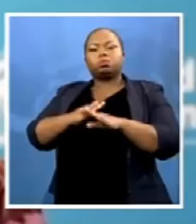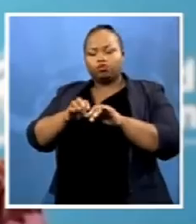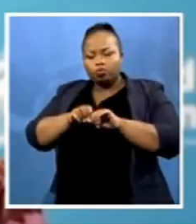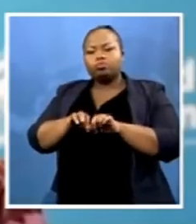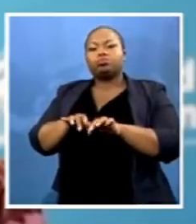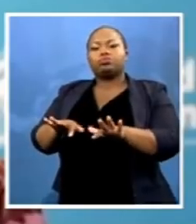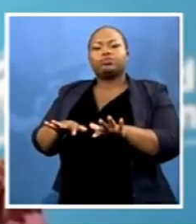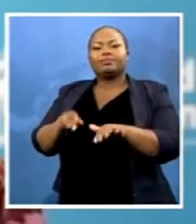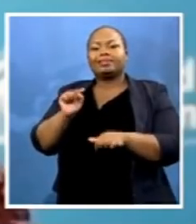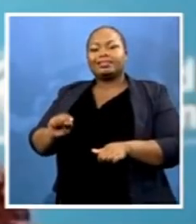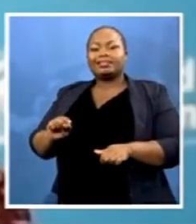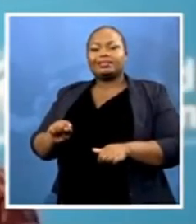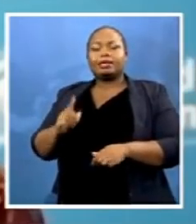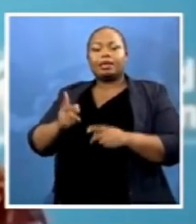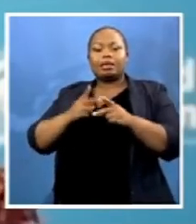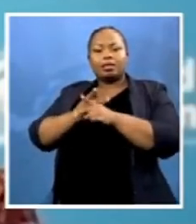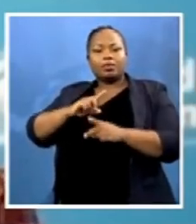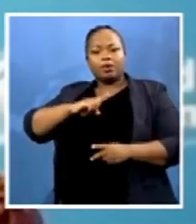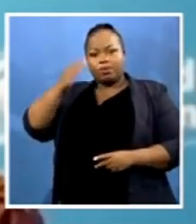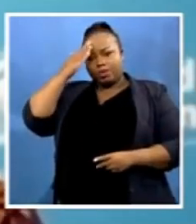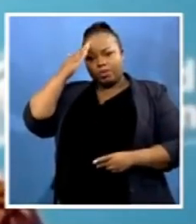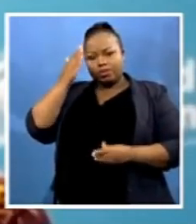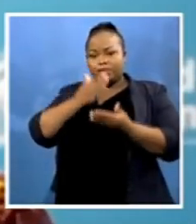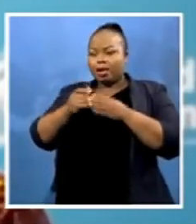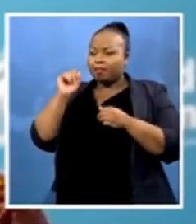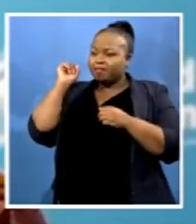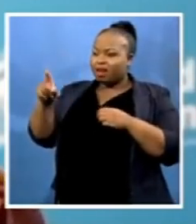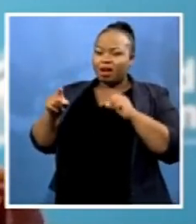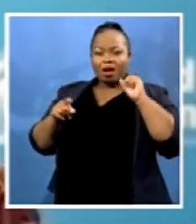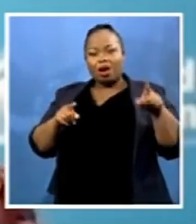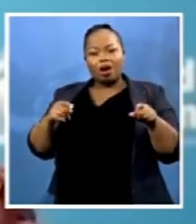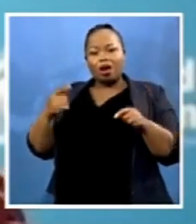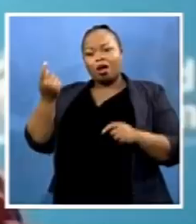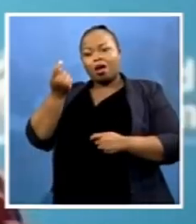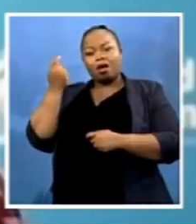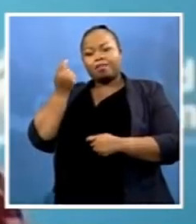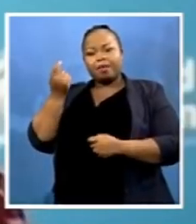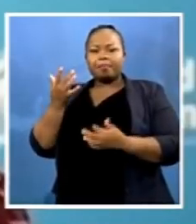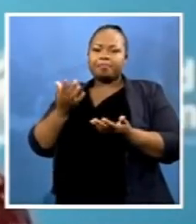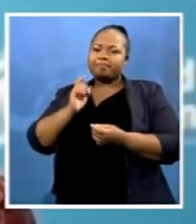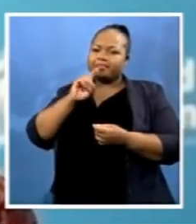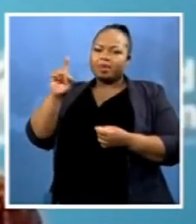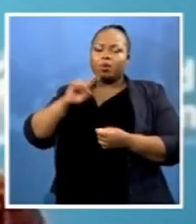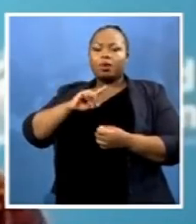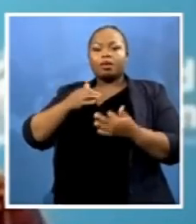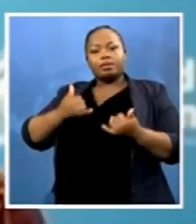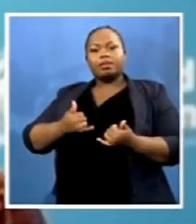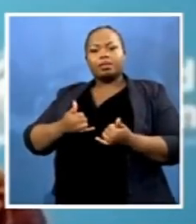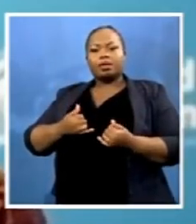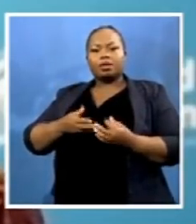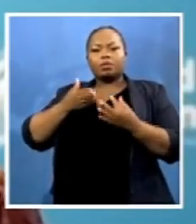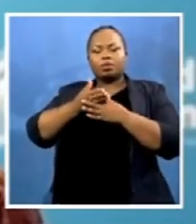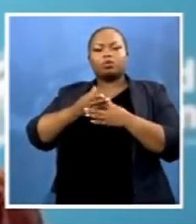in remote areas where perhaps the virus, the way it has traveled through the African region, may not have reached, but it's a big concern for